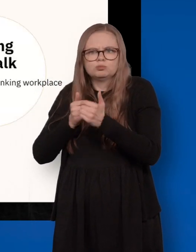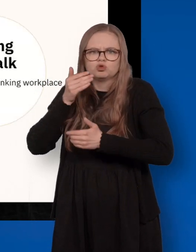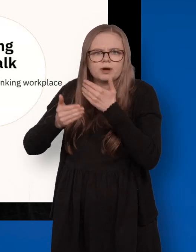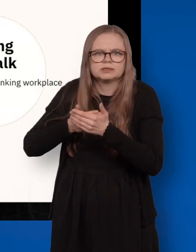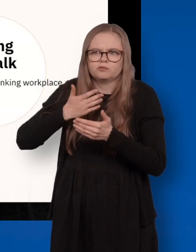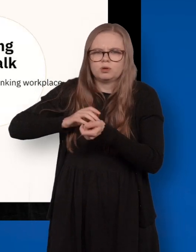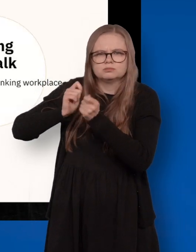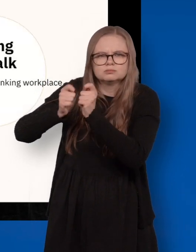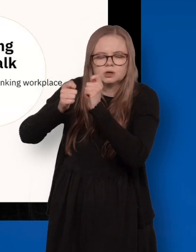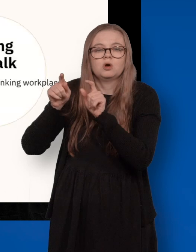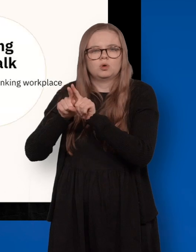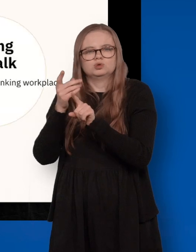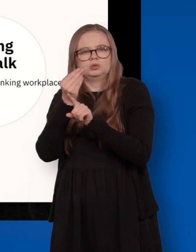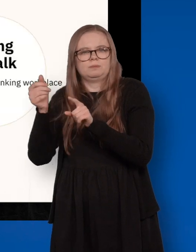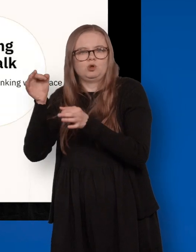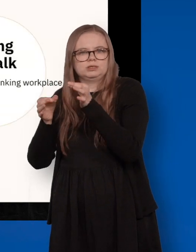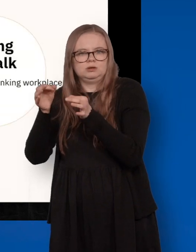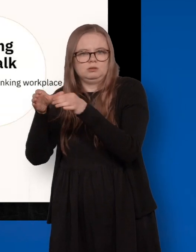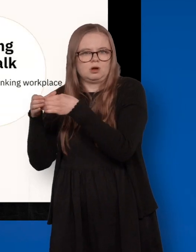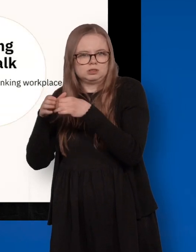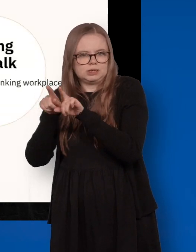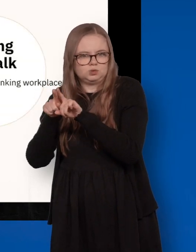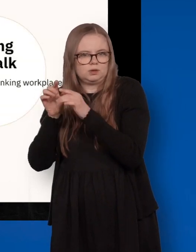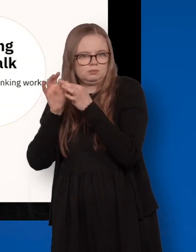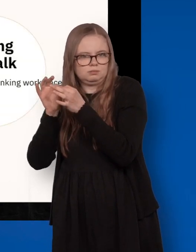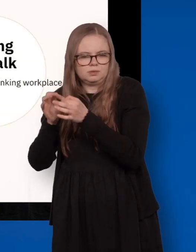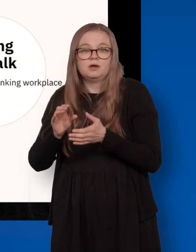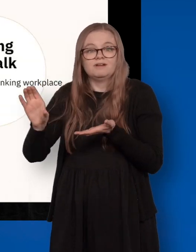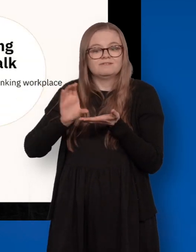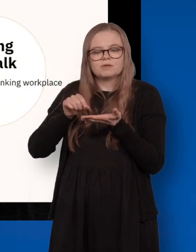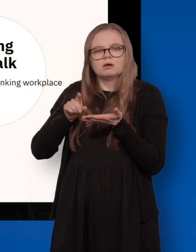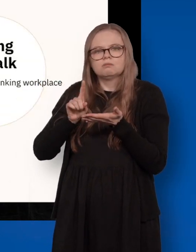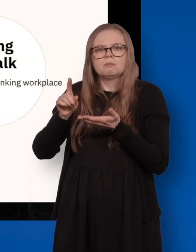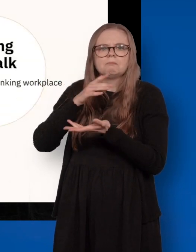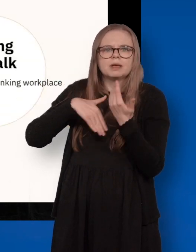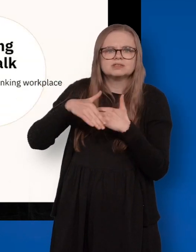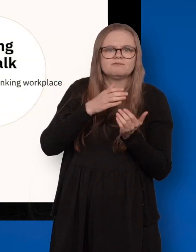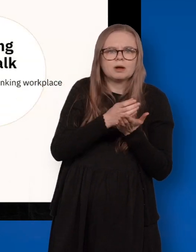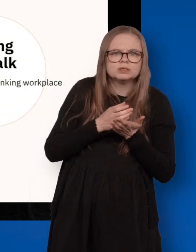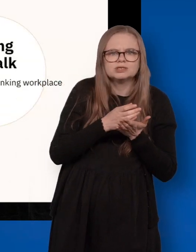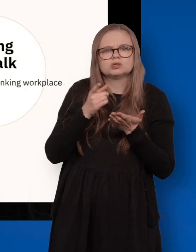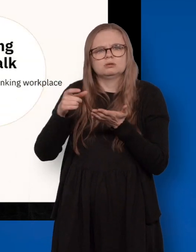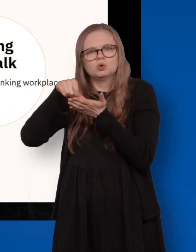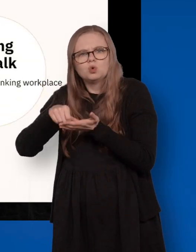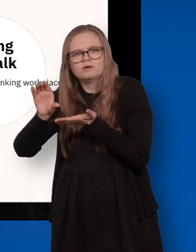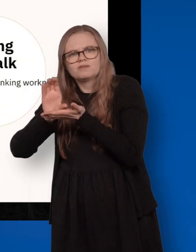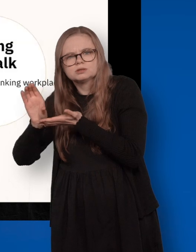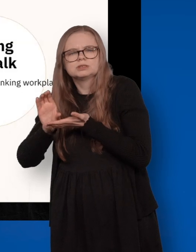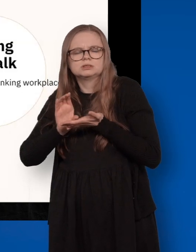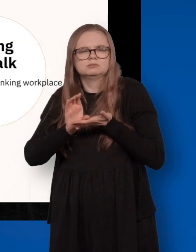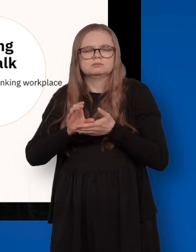parties. We are funded by a mix of core funding, foundations, so to speak,